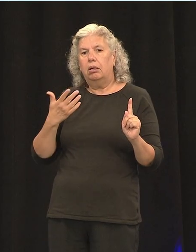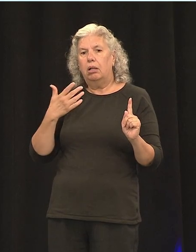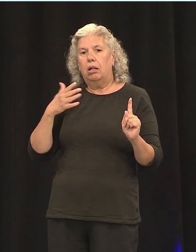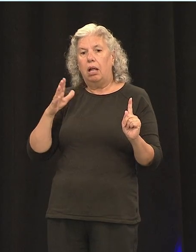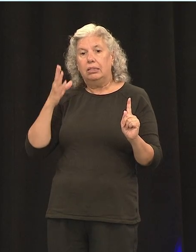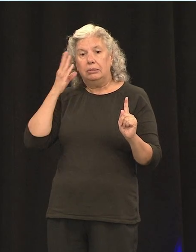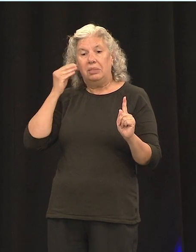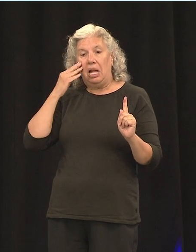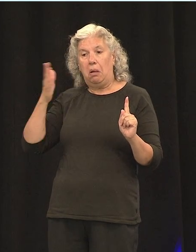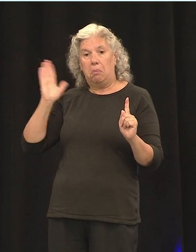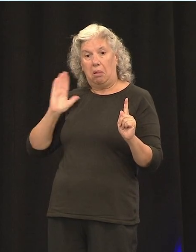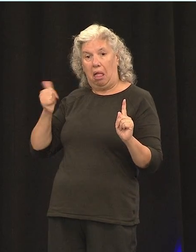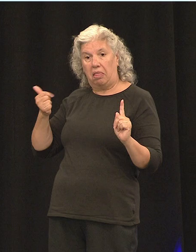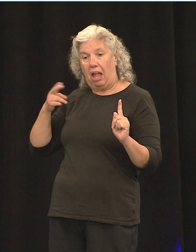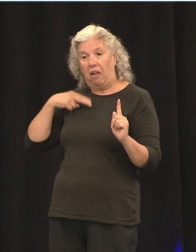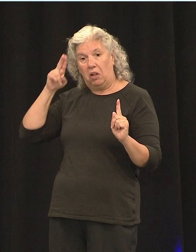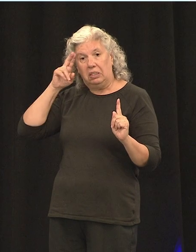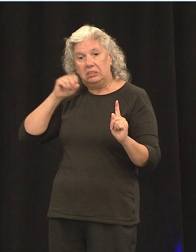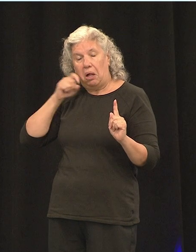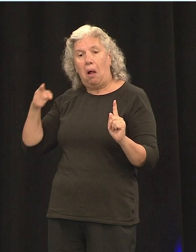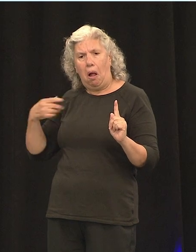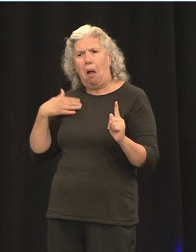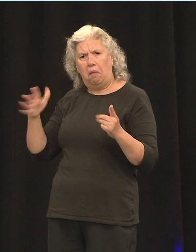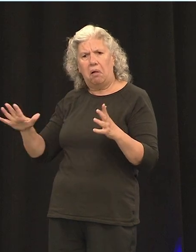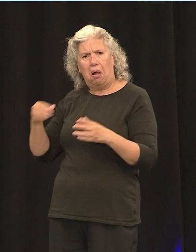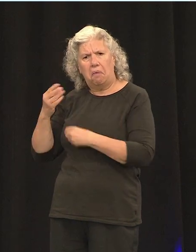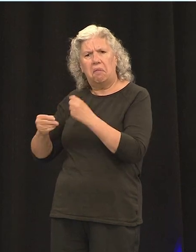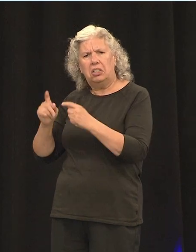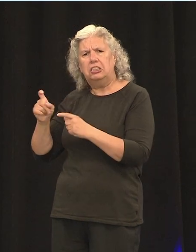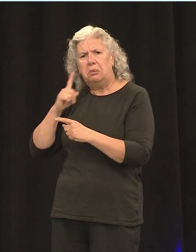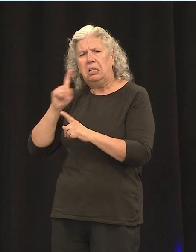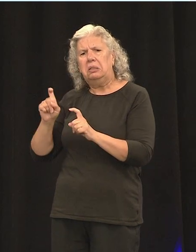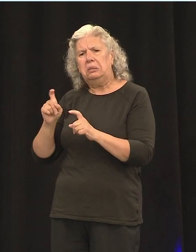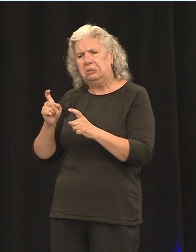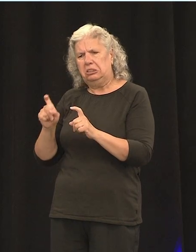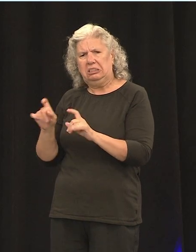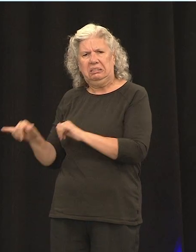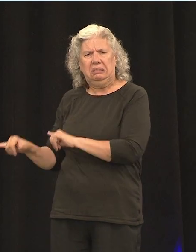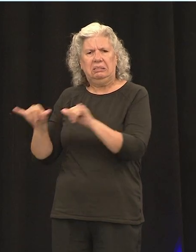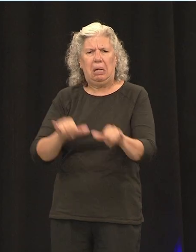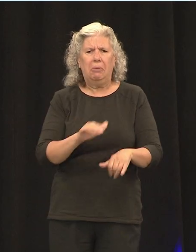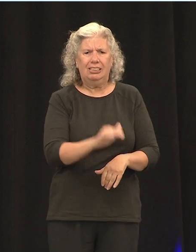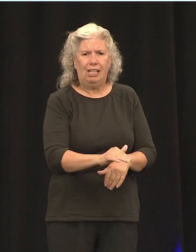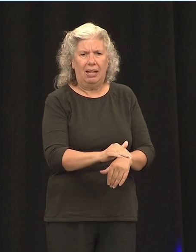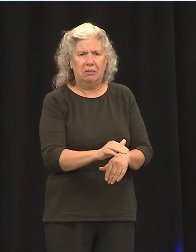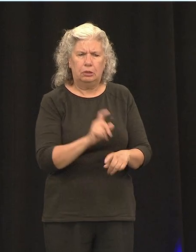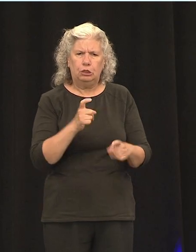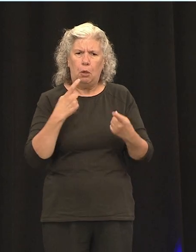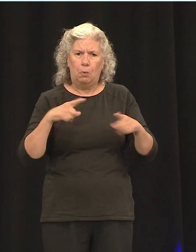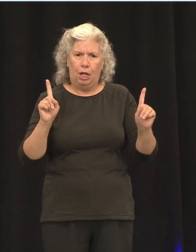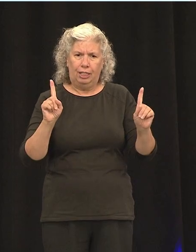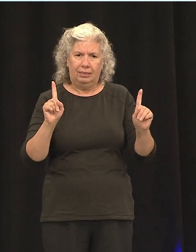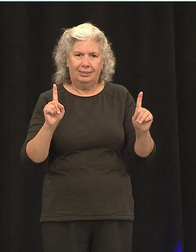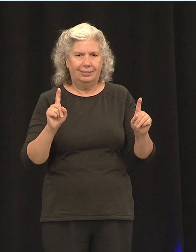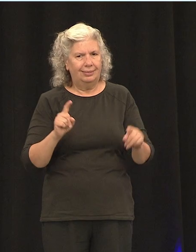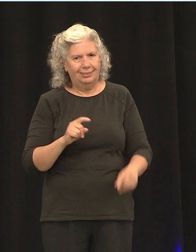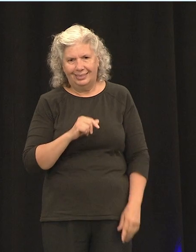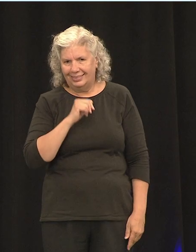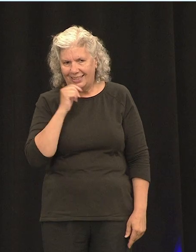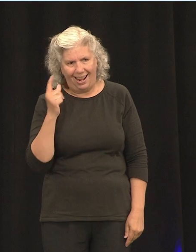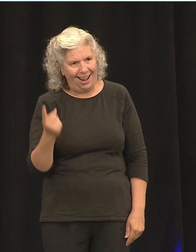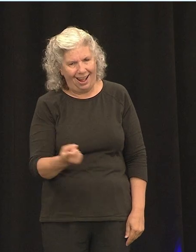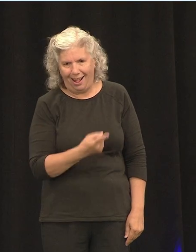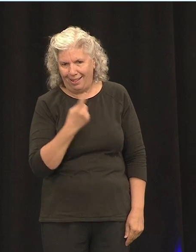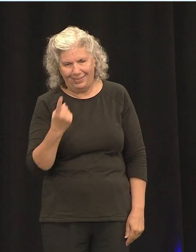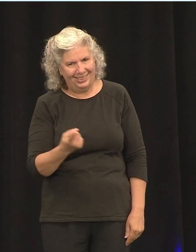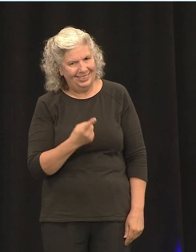this is what we did for this child. I'm sure this is gonna work for your child as well. But that's not gonna be the case, because we all know that we're